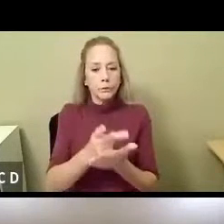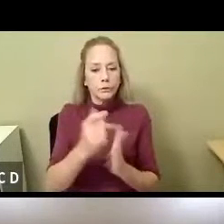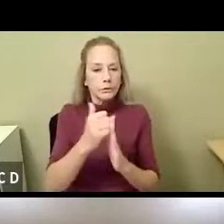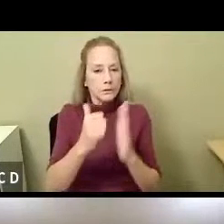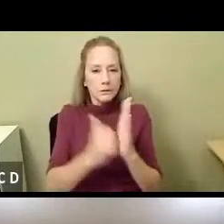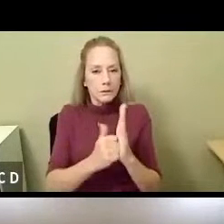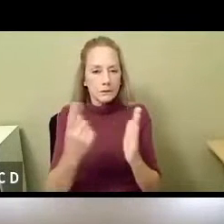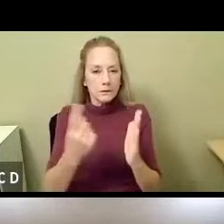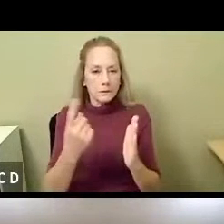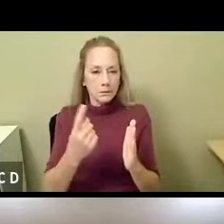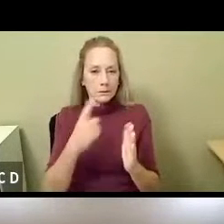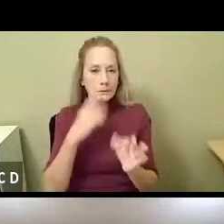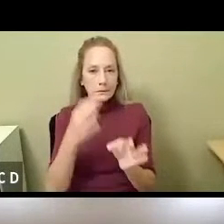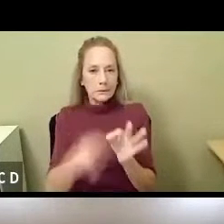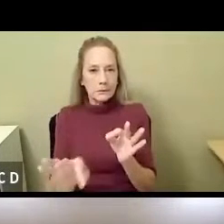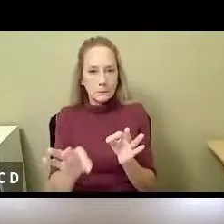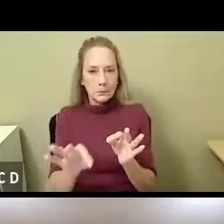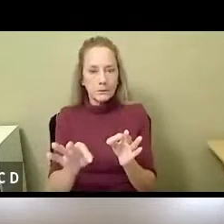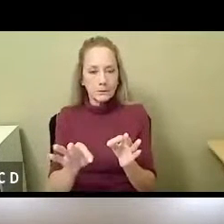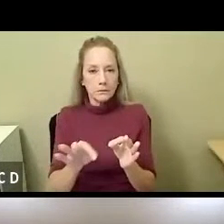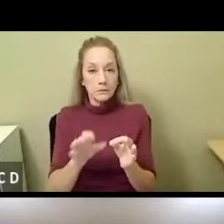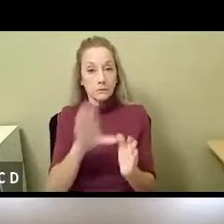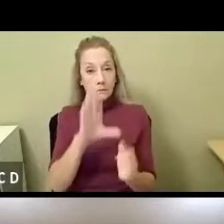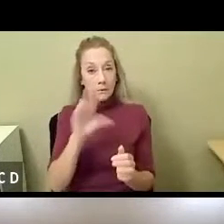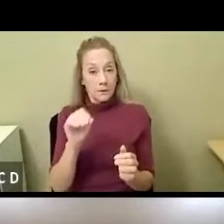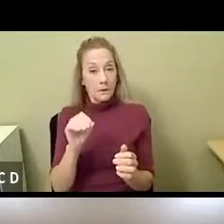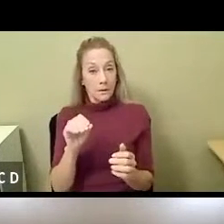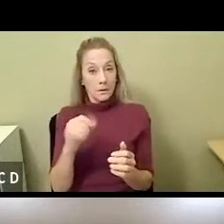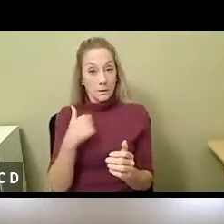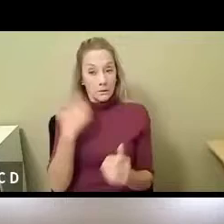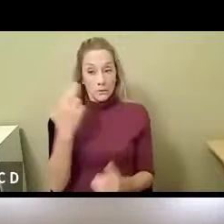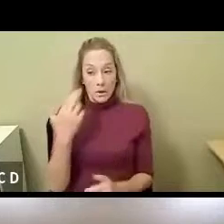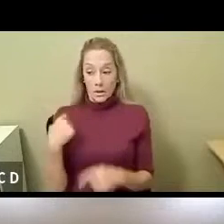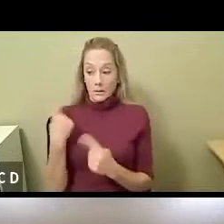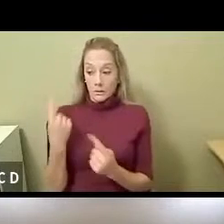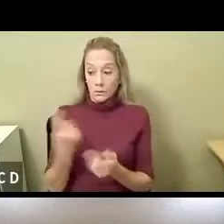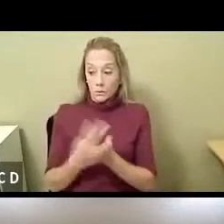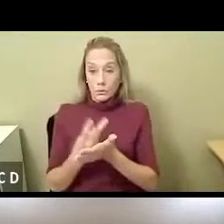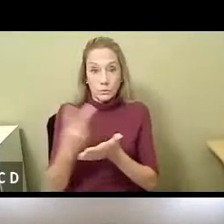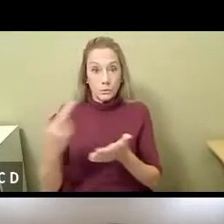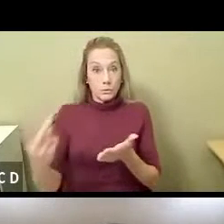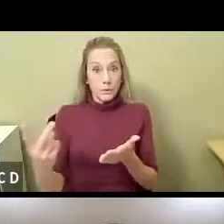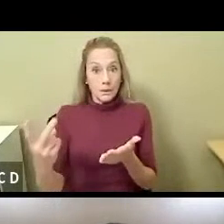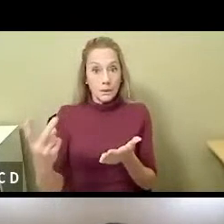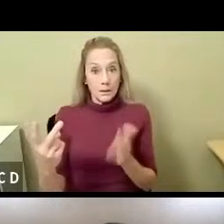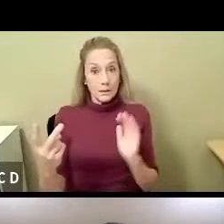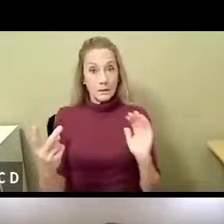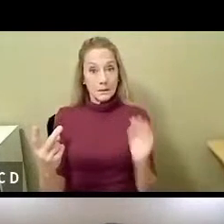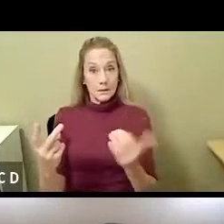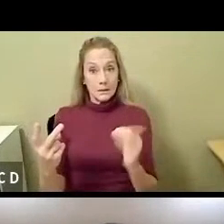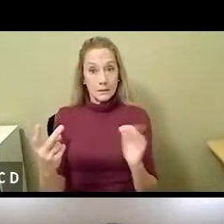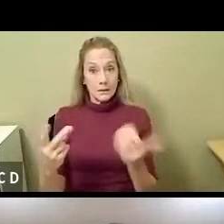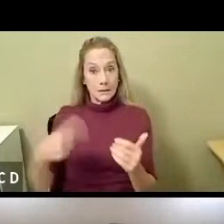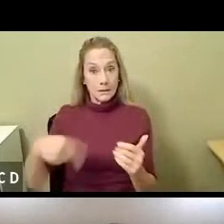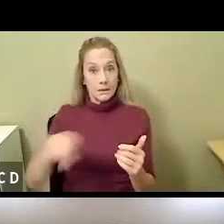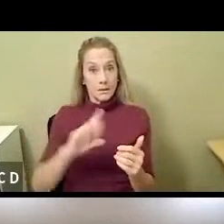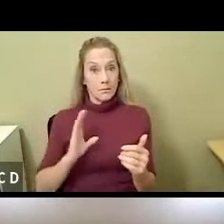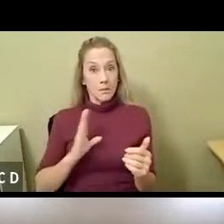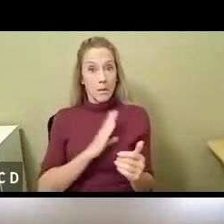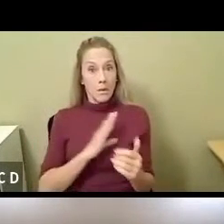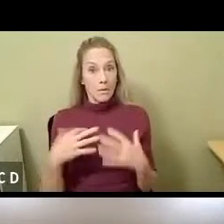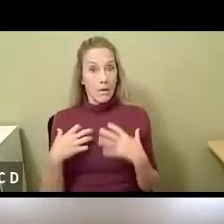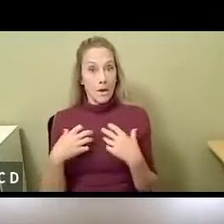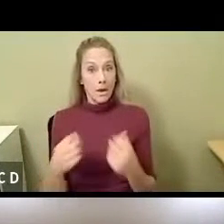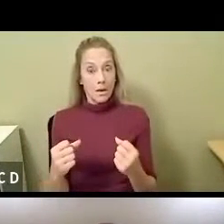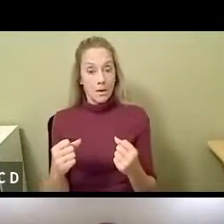But another thing I've realized is in the last 2 weeks that it appears that this Board of Health meeting is one of the